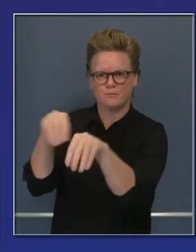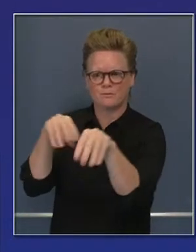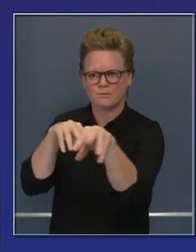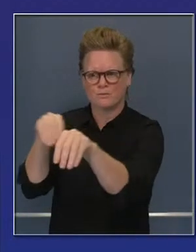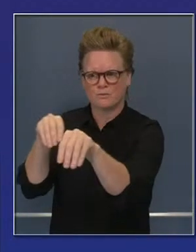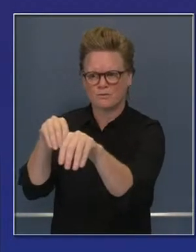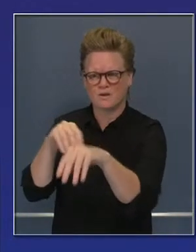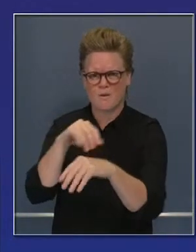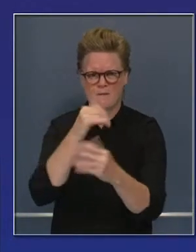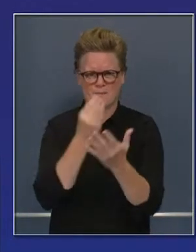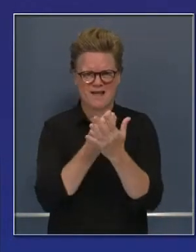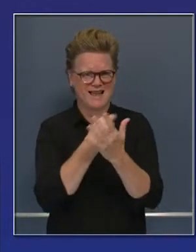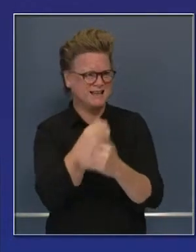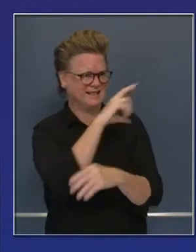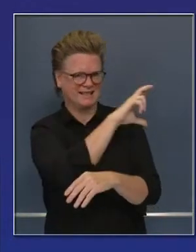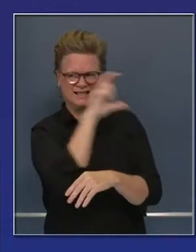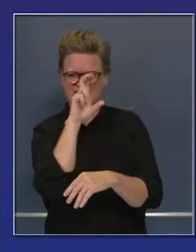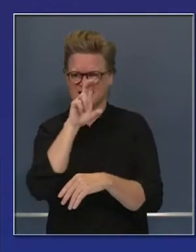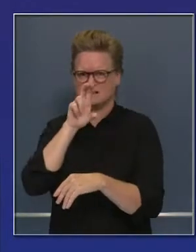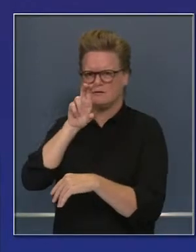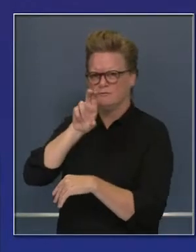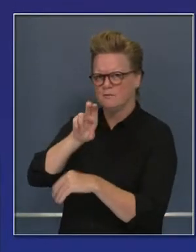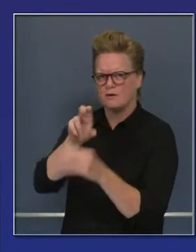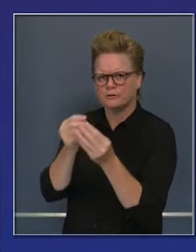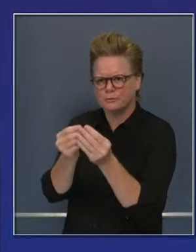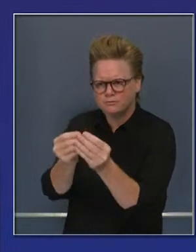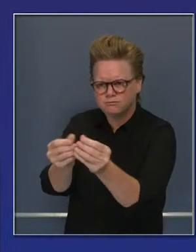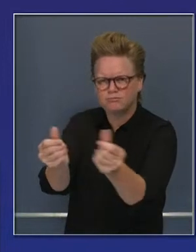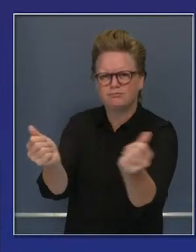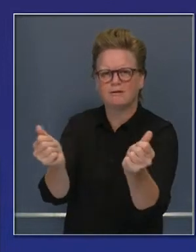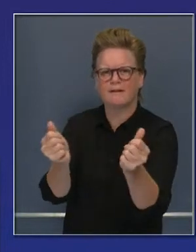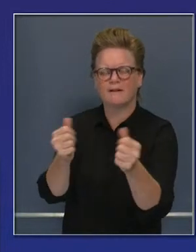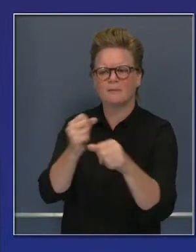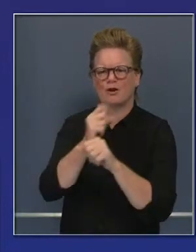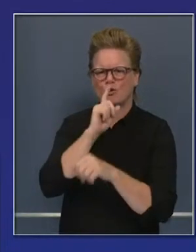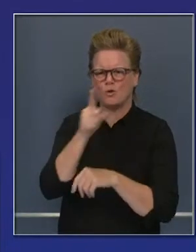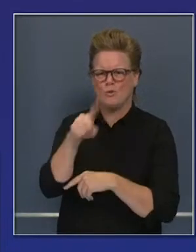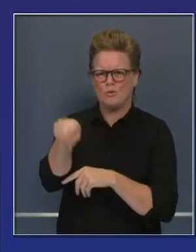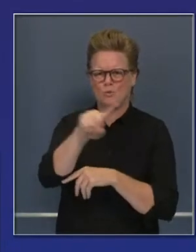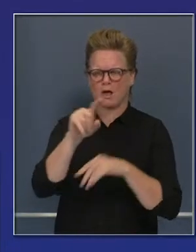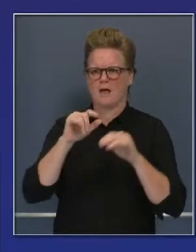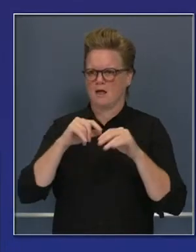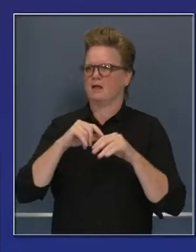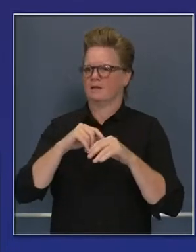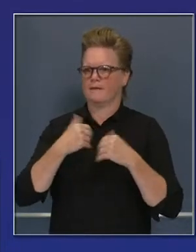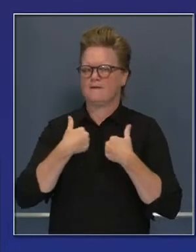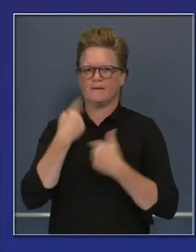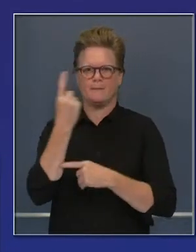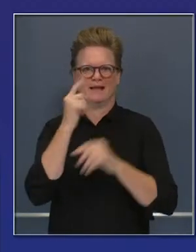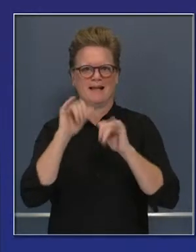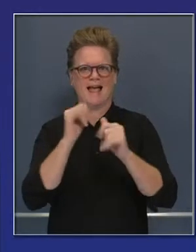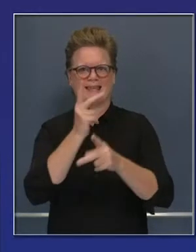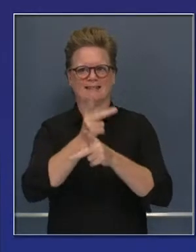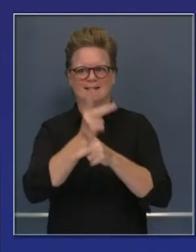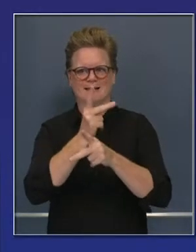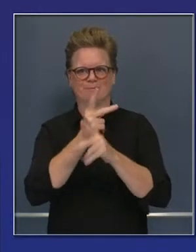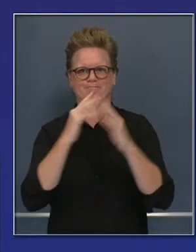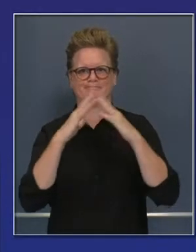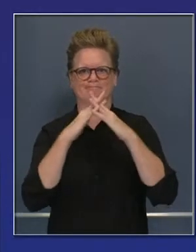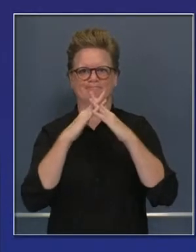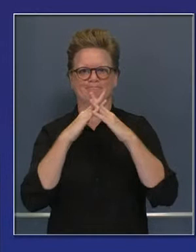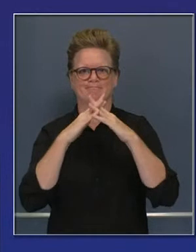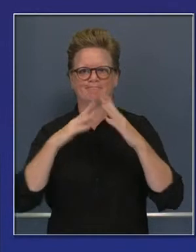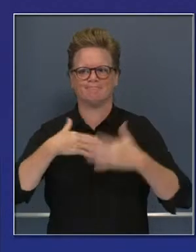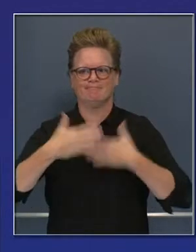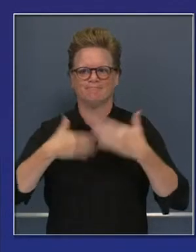dollars, distributing those dollars, and making sure these centers are up and operational to protect the most vulnerable that are impacted